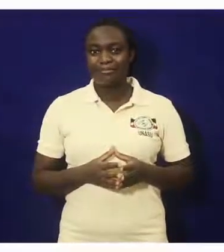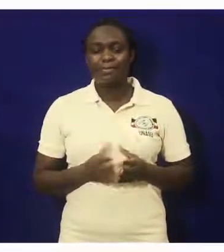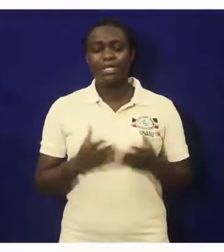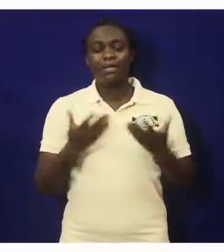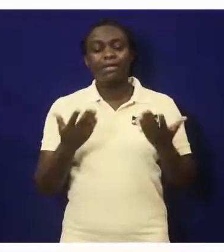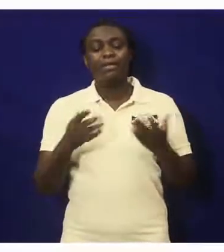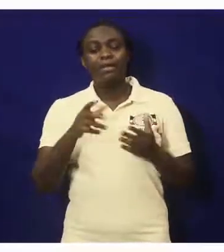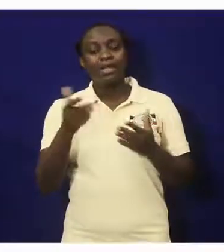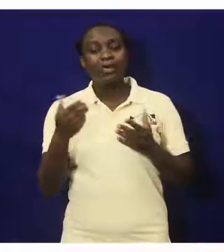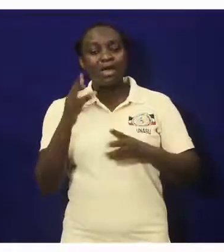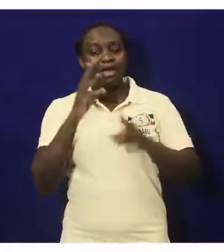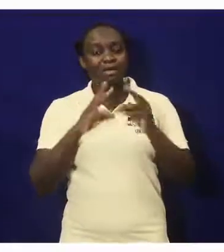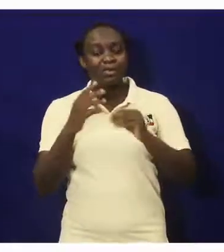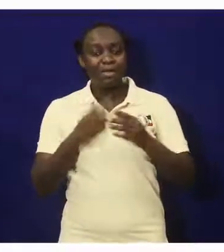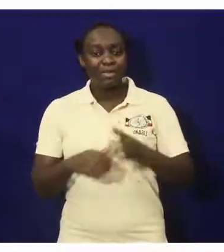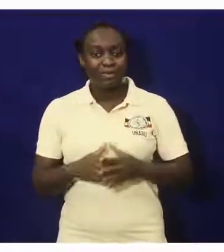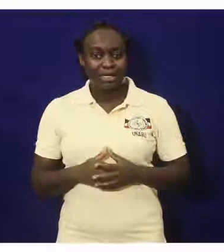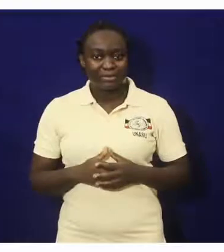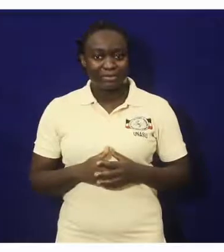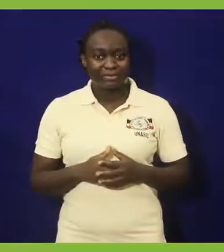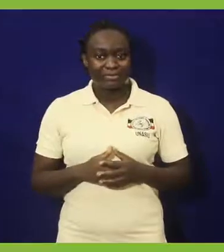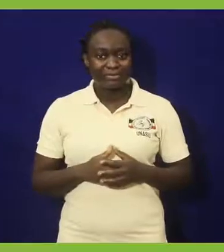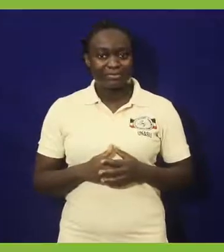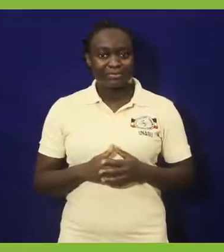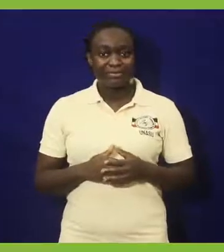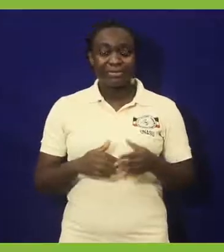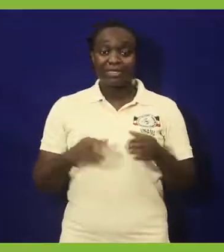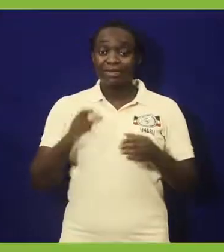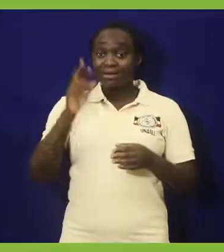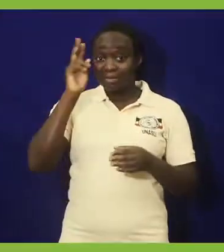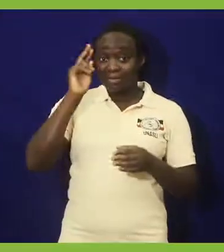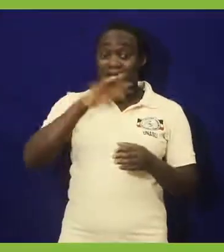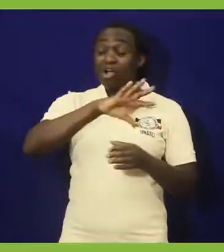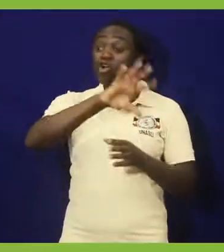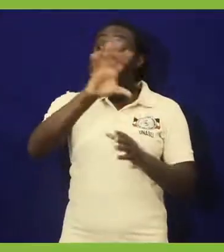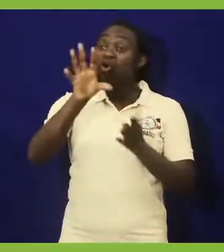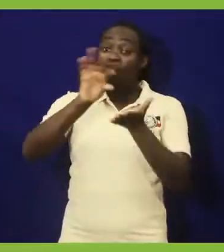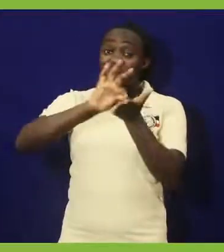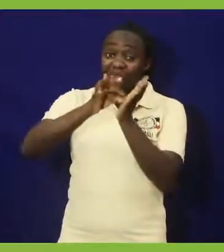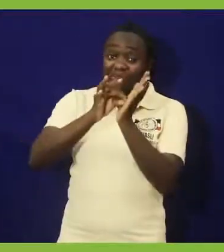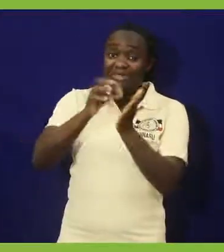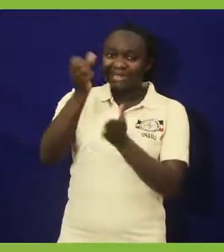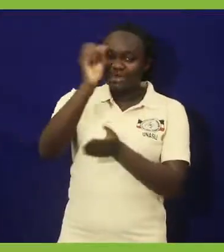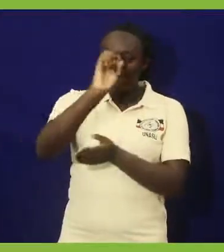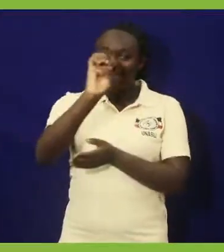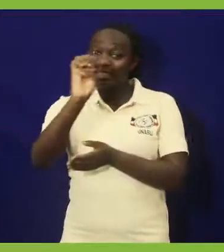What else do we learn? We also learn that all seeds come from flowers.